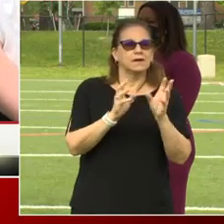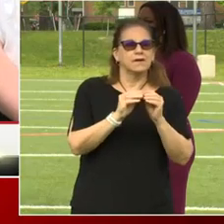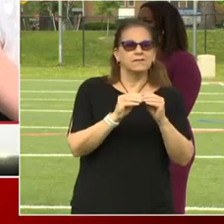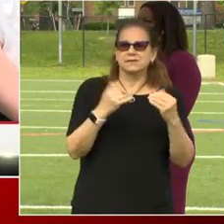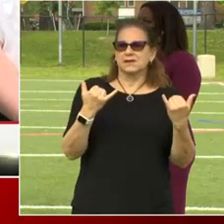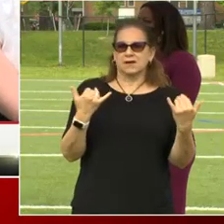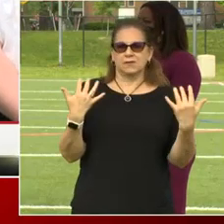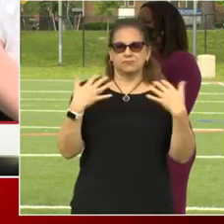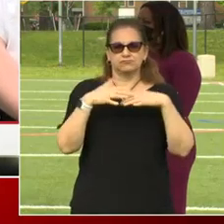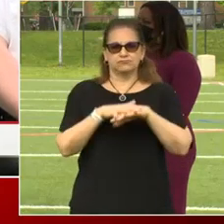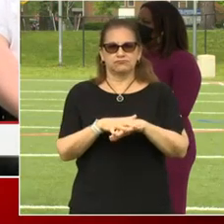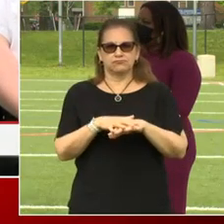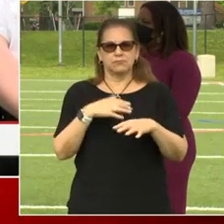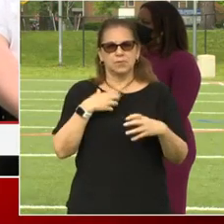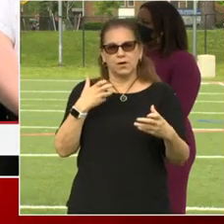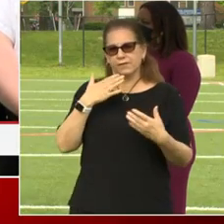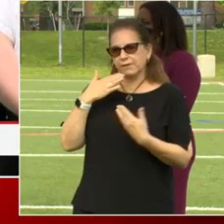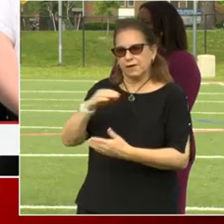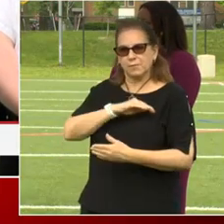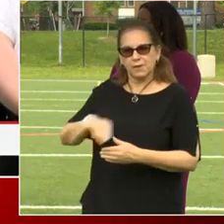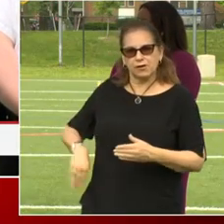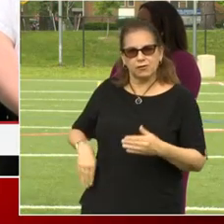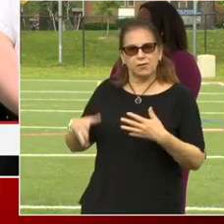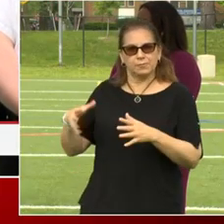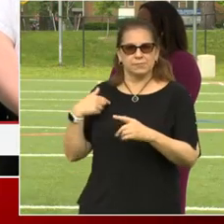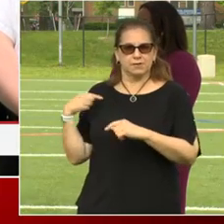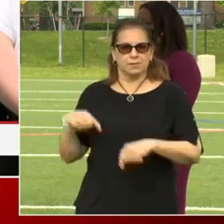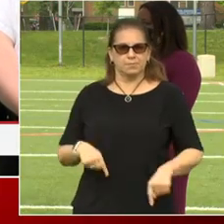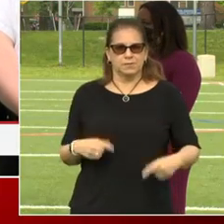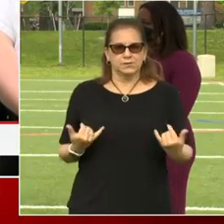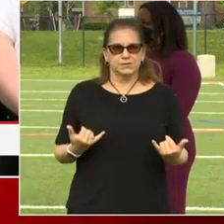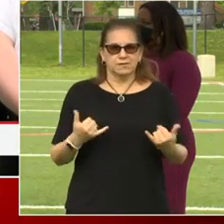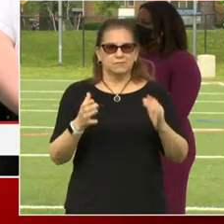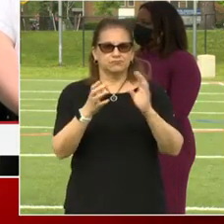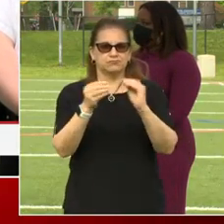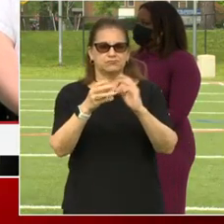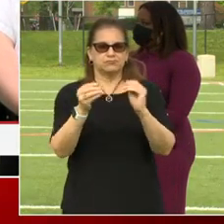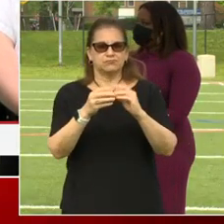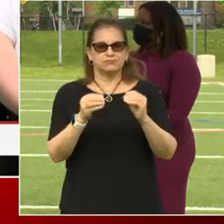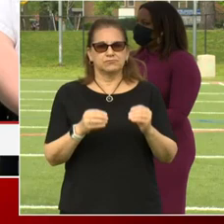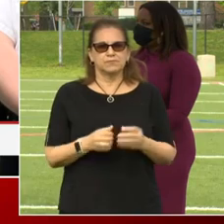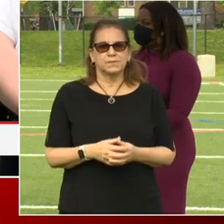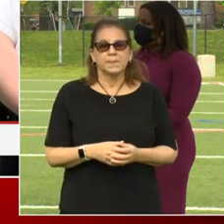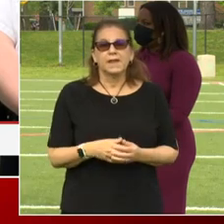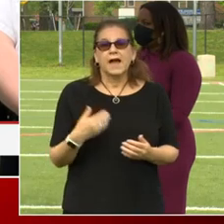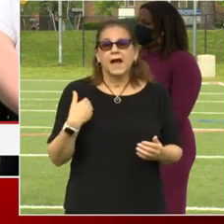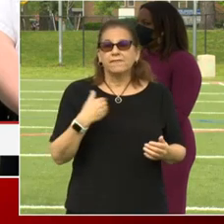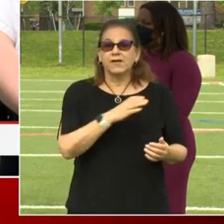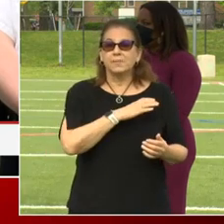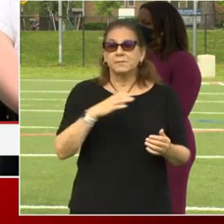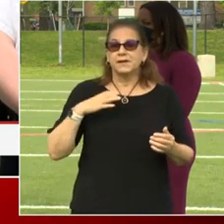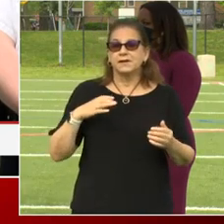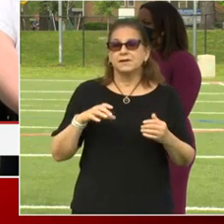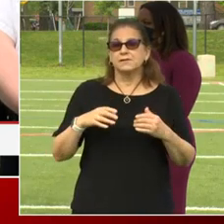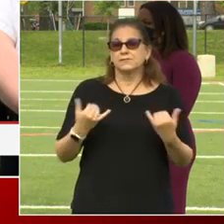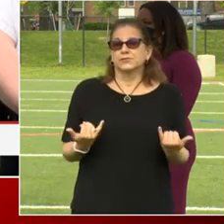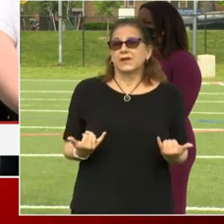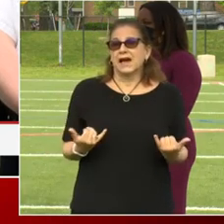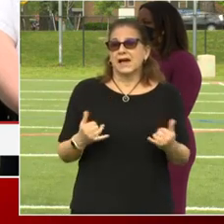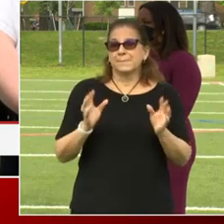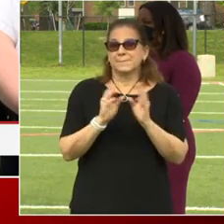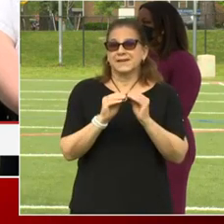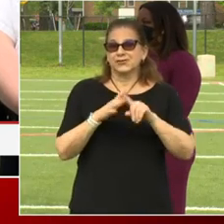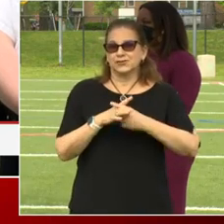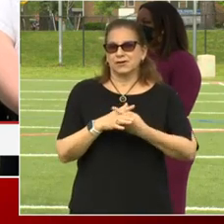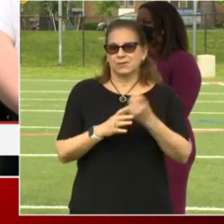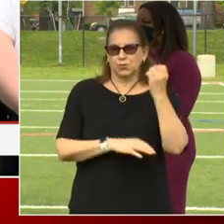mayor's working with us on that. We have a committee of the whole that will start at noon, followed by the legislative meeting.